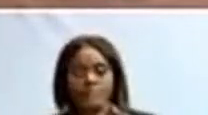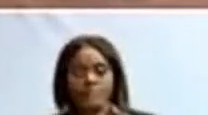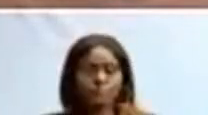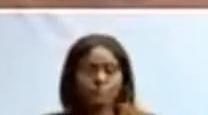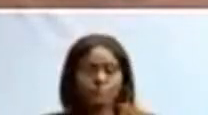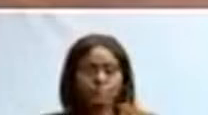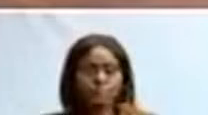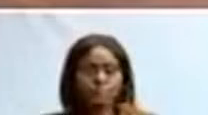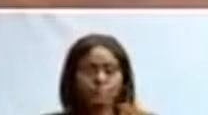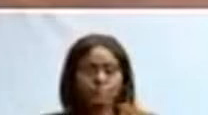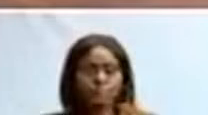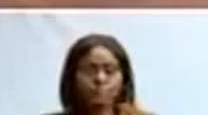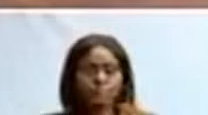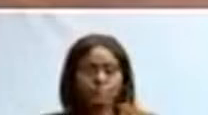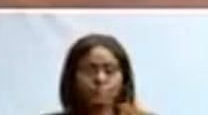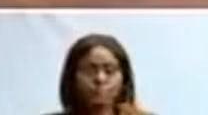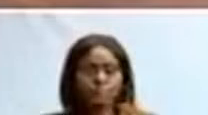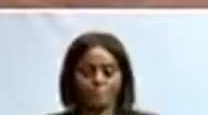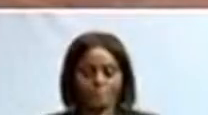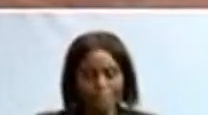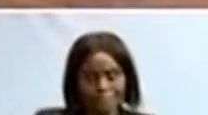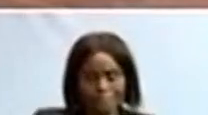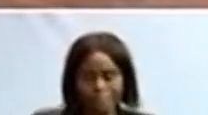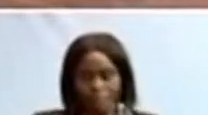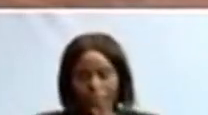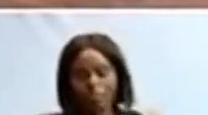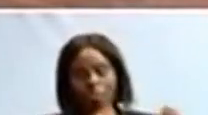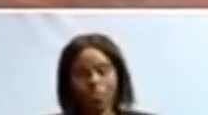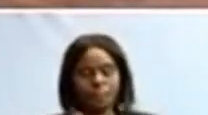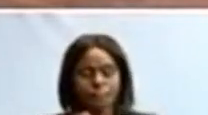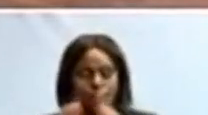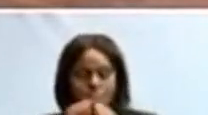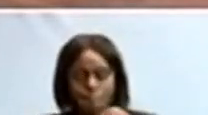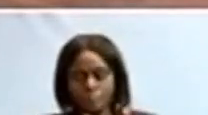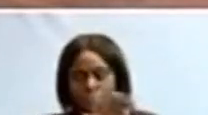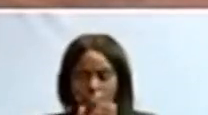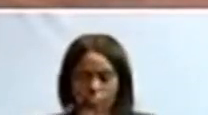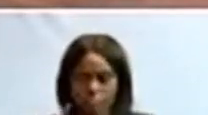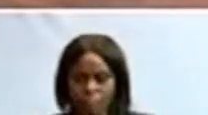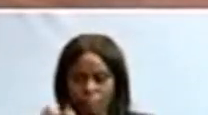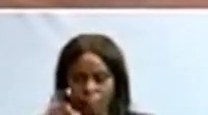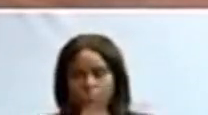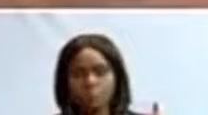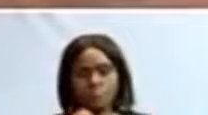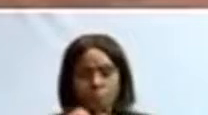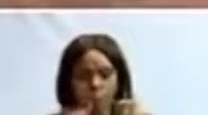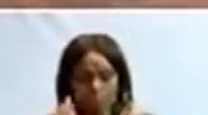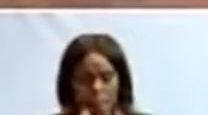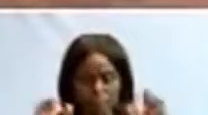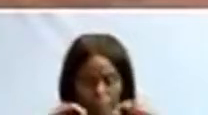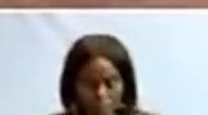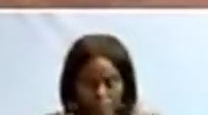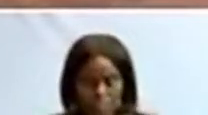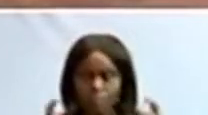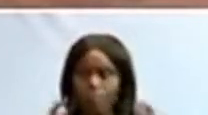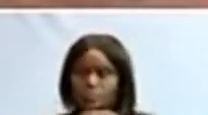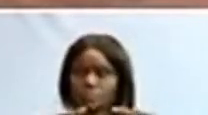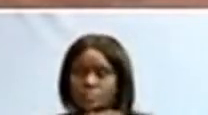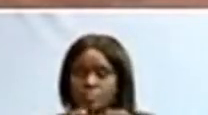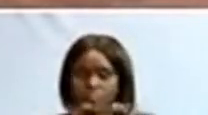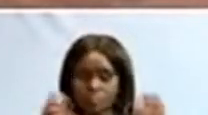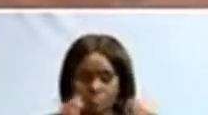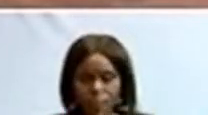implication. 2. Delay in bank clearance of transfers and non-check